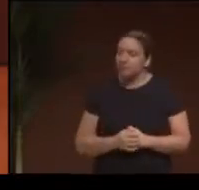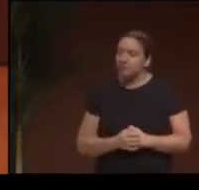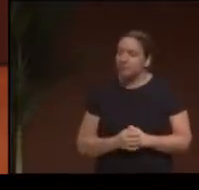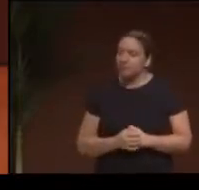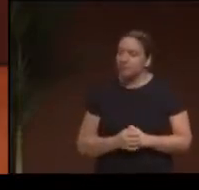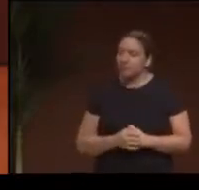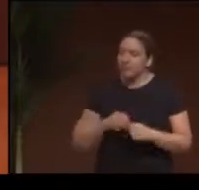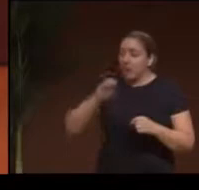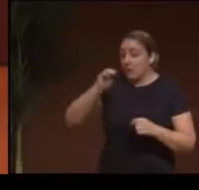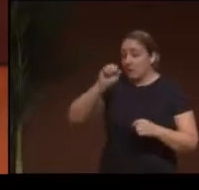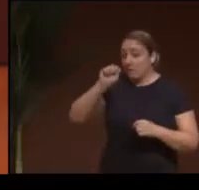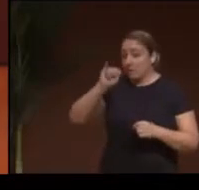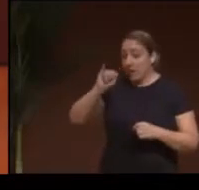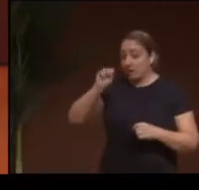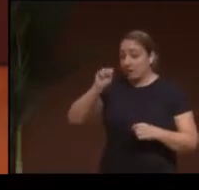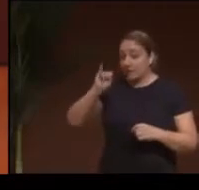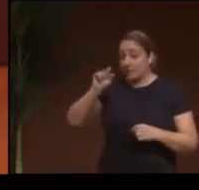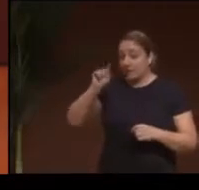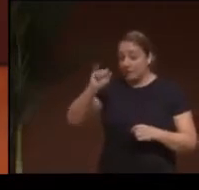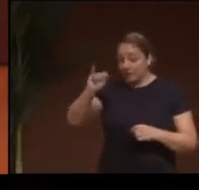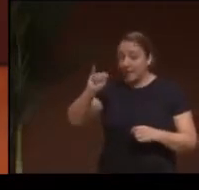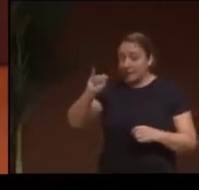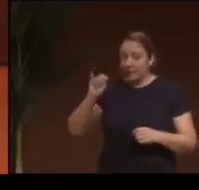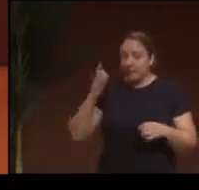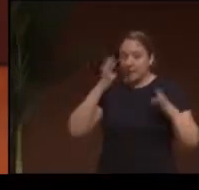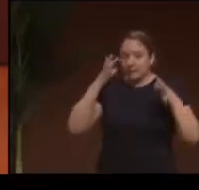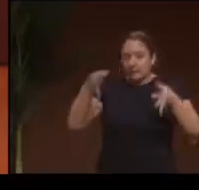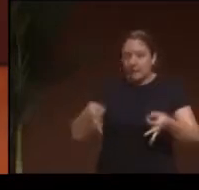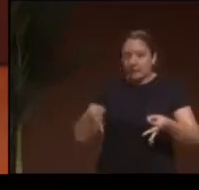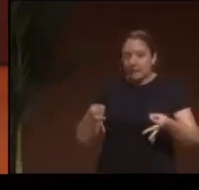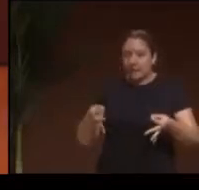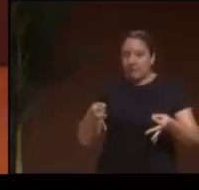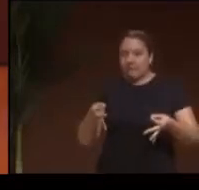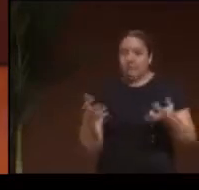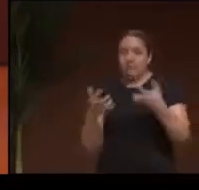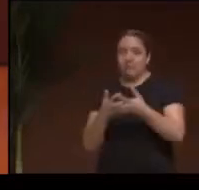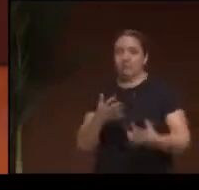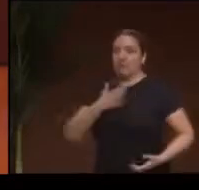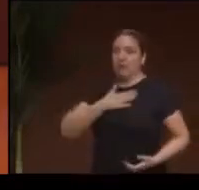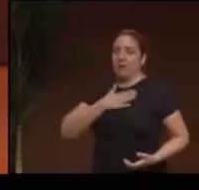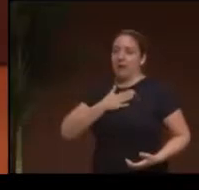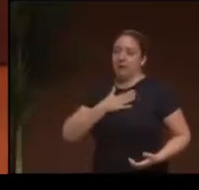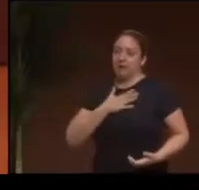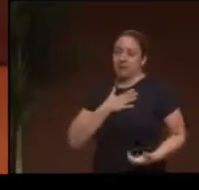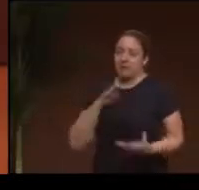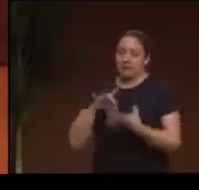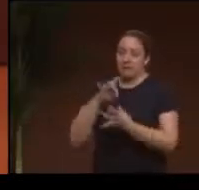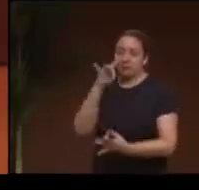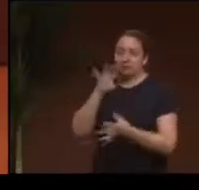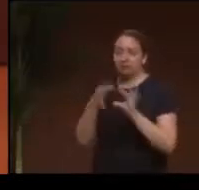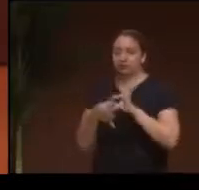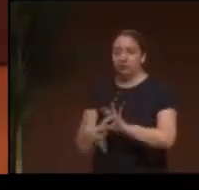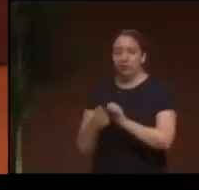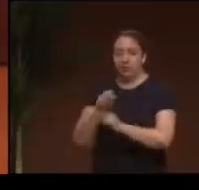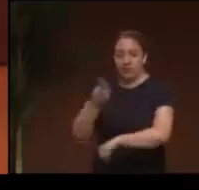But Maicetí-Yucayeque definitely had more of what I was personally looking for, more spirituality and things of that nature. Within